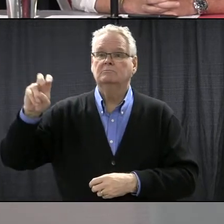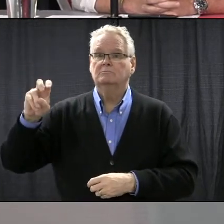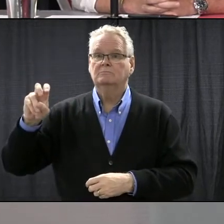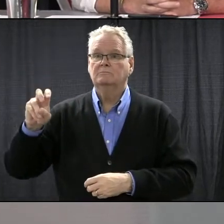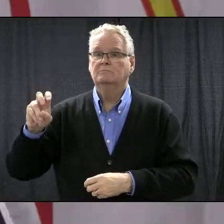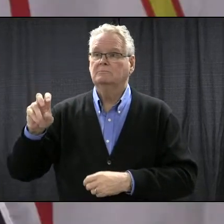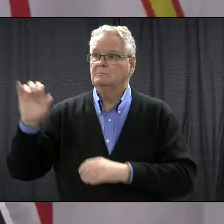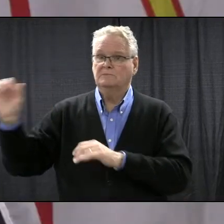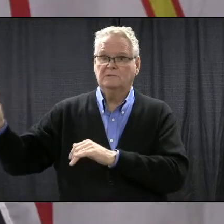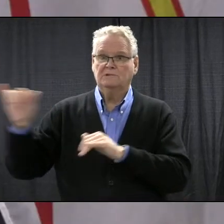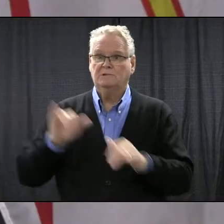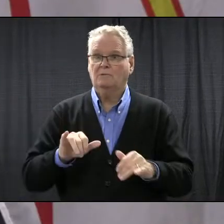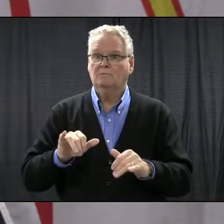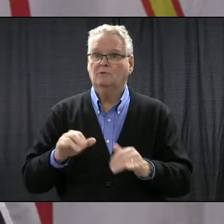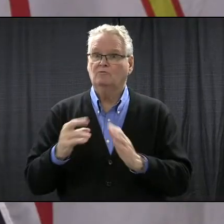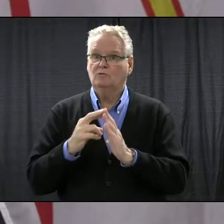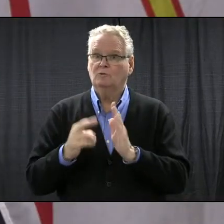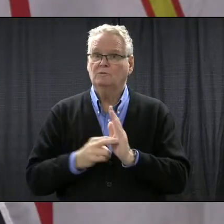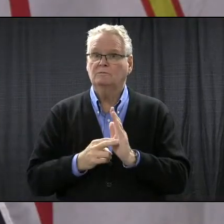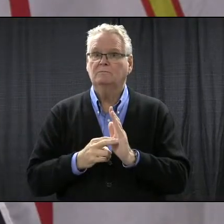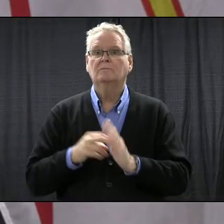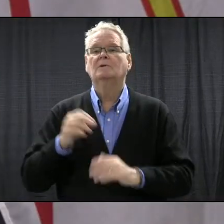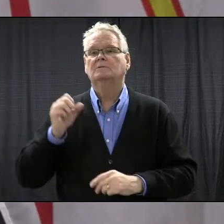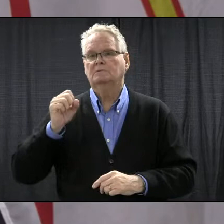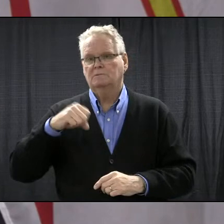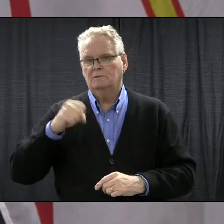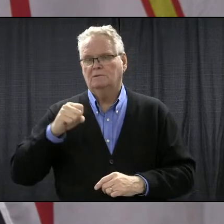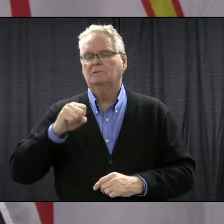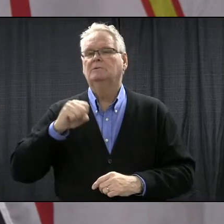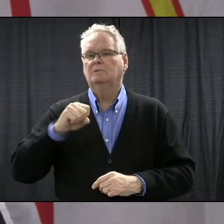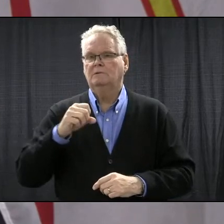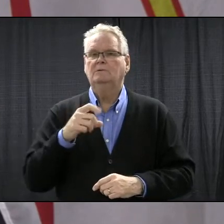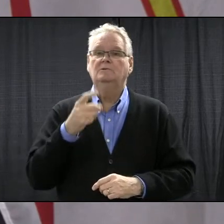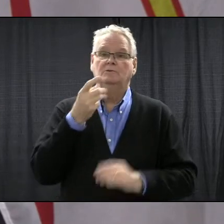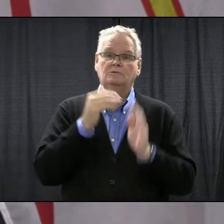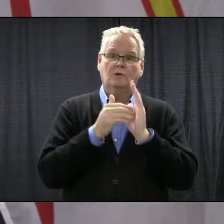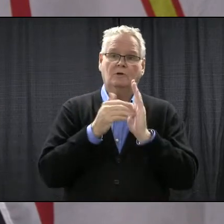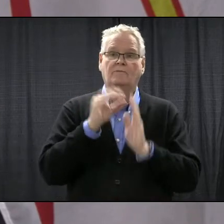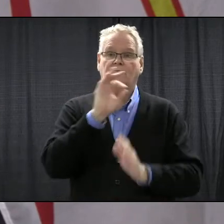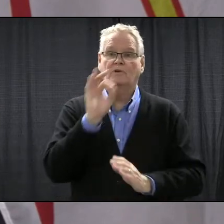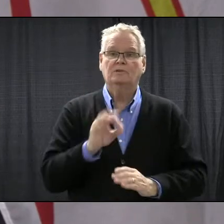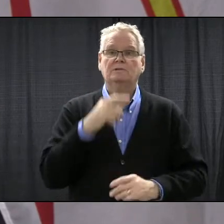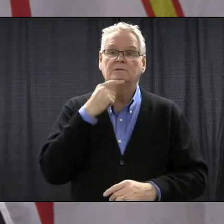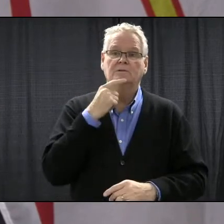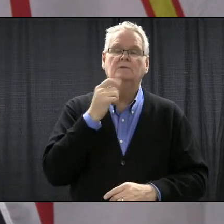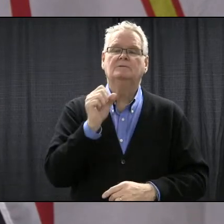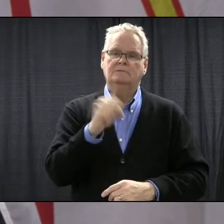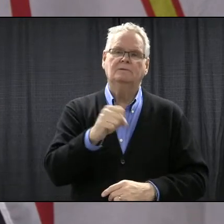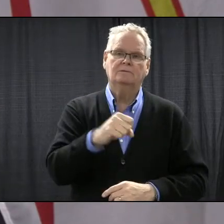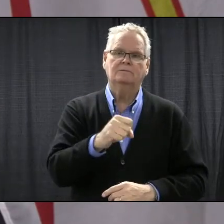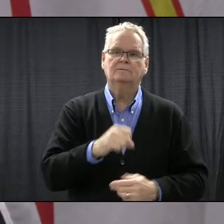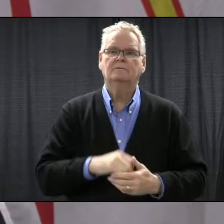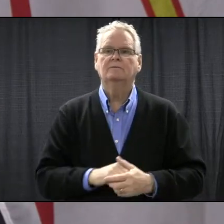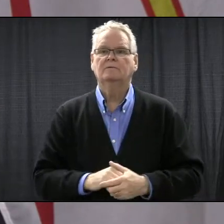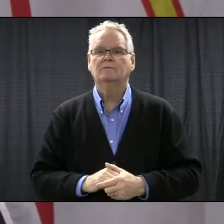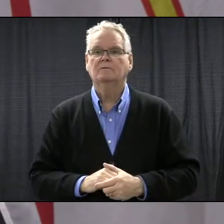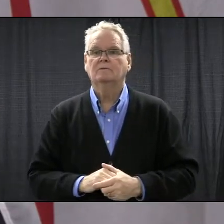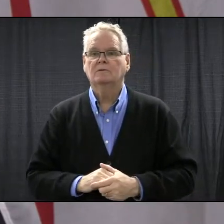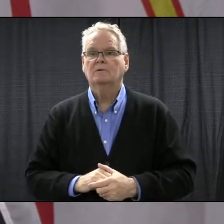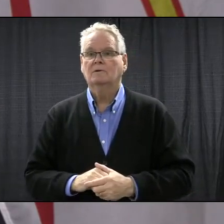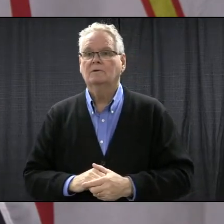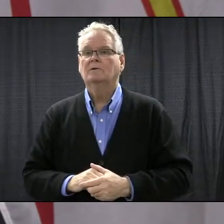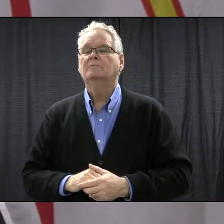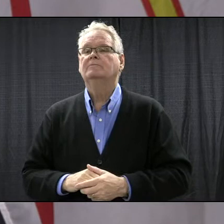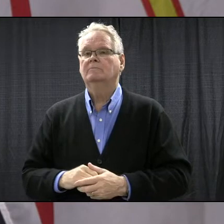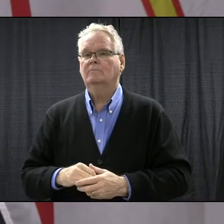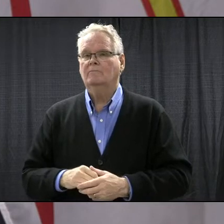treated the same, provided that they have an exemption from the isolation at the federal level, which my understanding is right now they